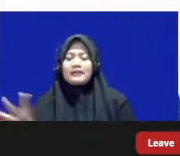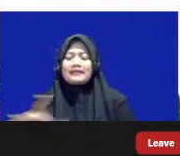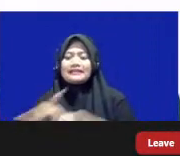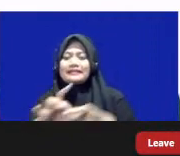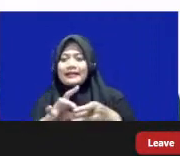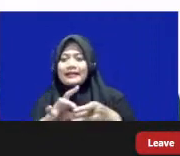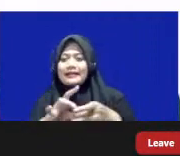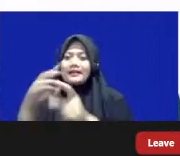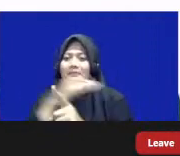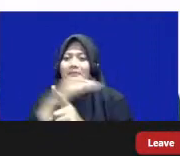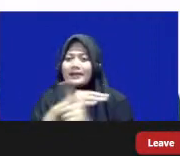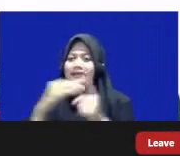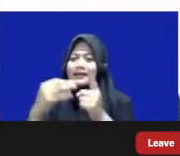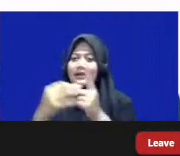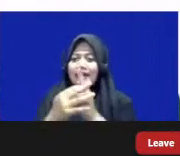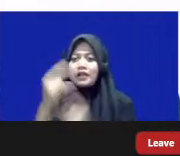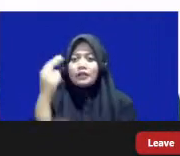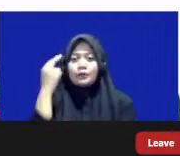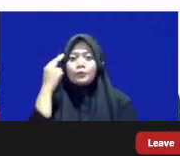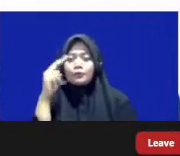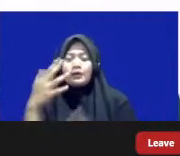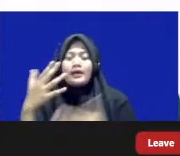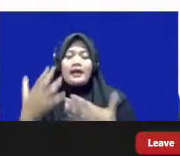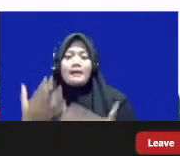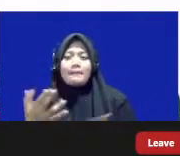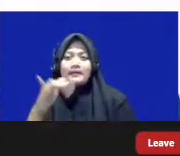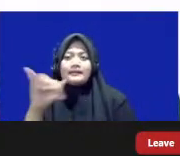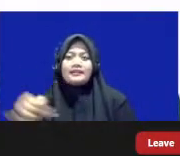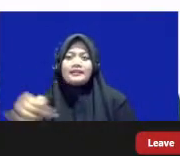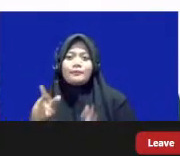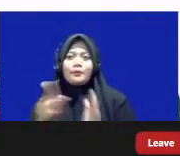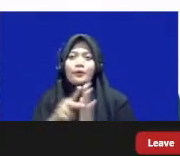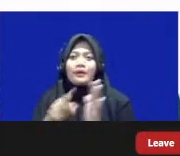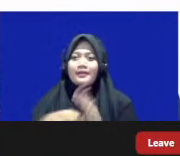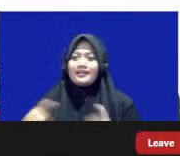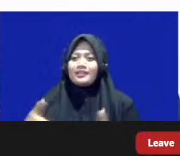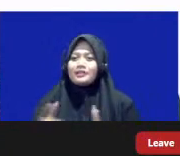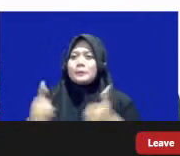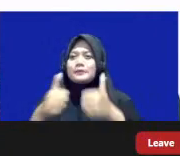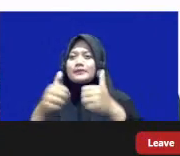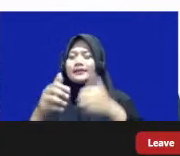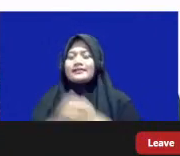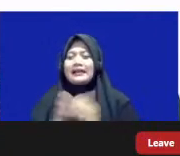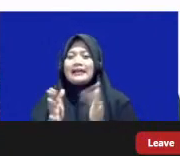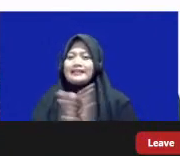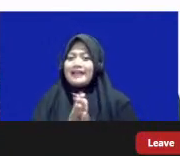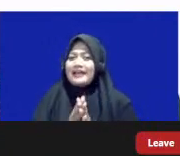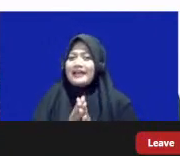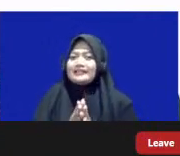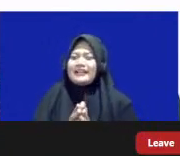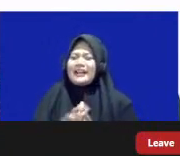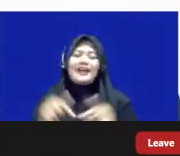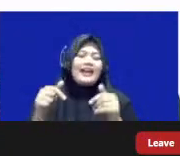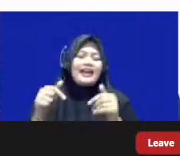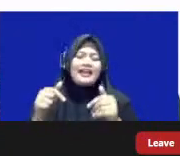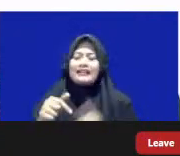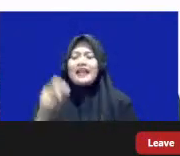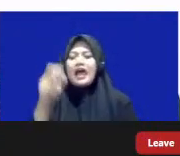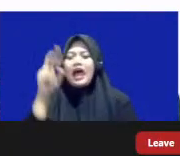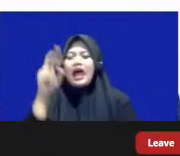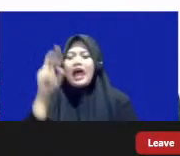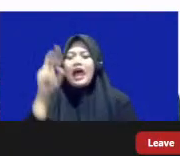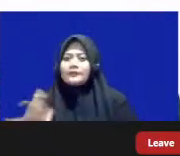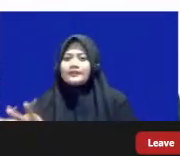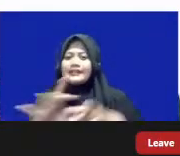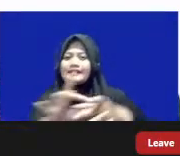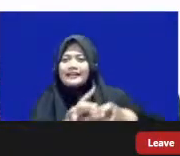successful. This is a commonality. No matter if the disasters